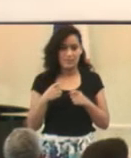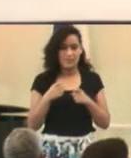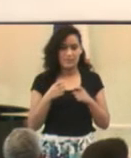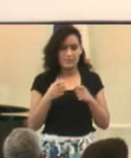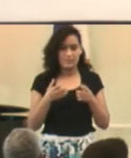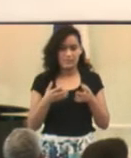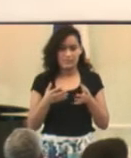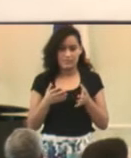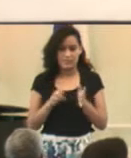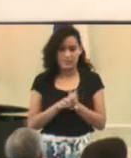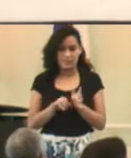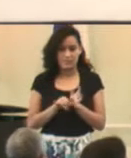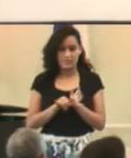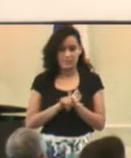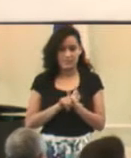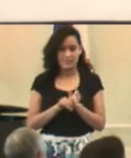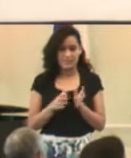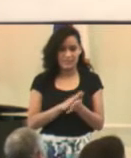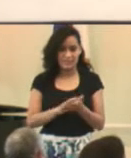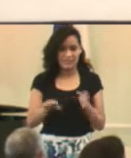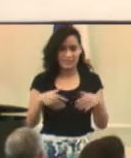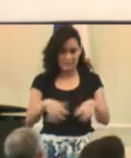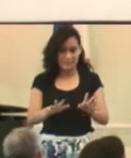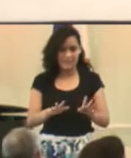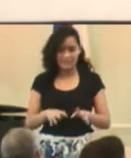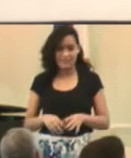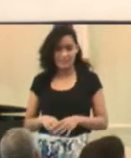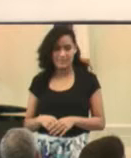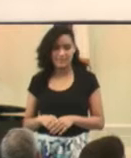said, go ahead, you can go.